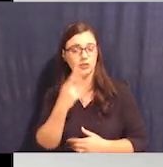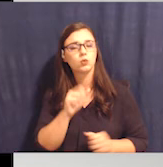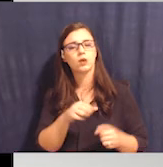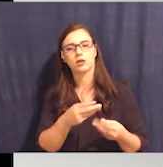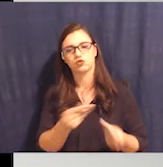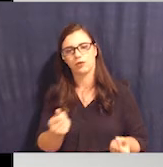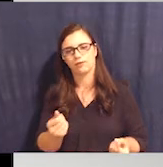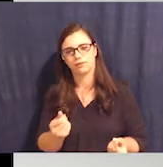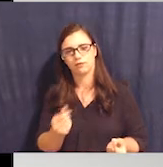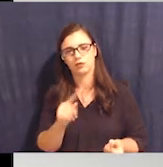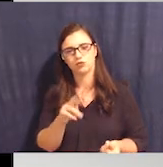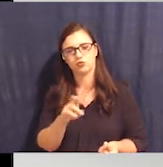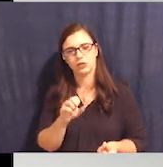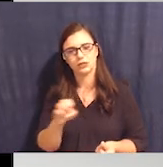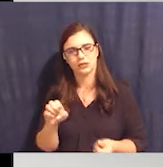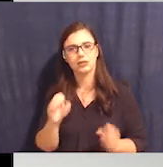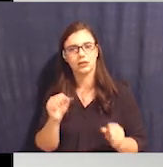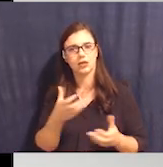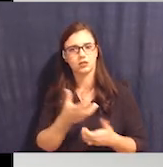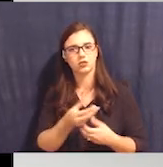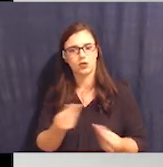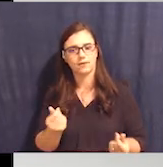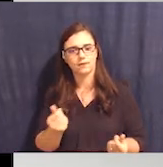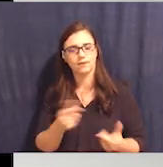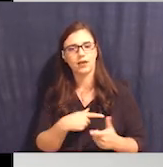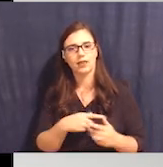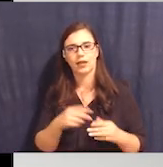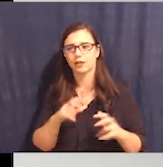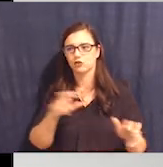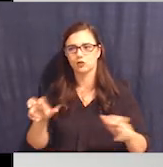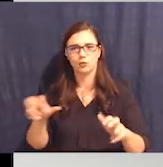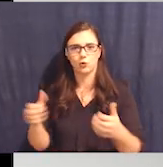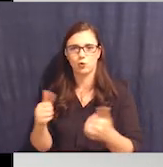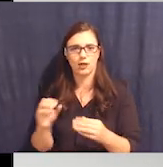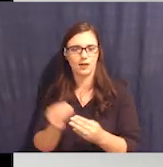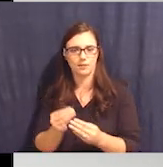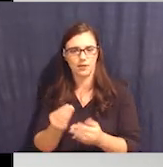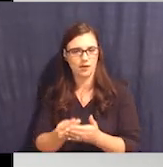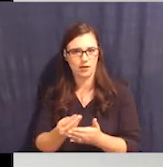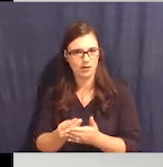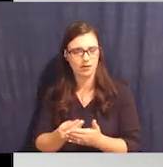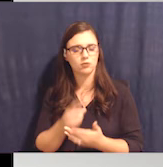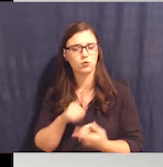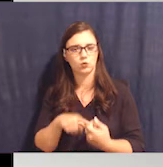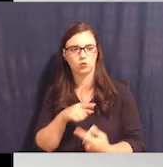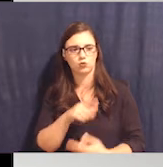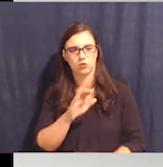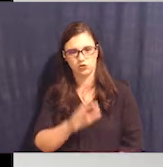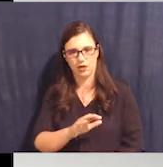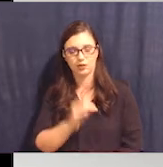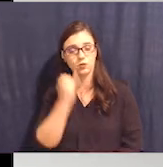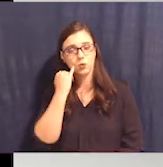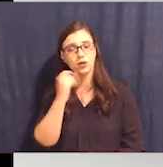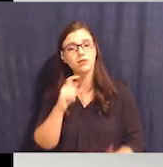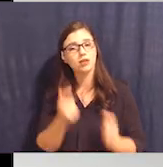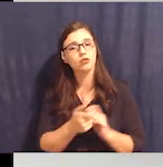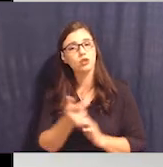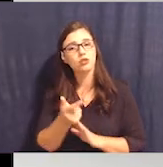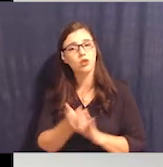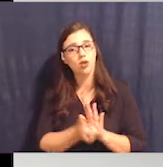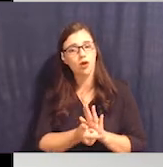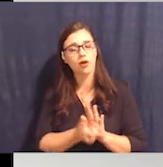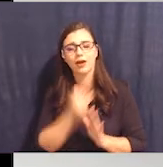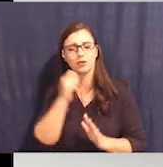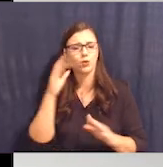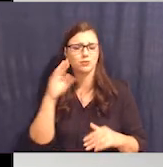some reason, you can dissolve it. The trustee can dissolve it and then distribute any money in it to the child. So if they